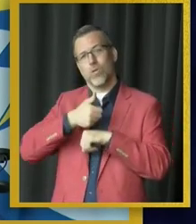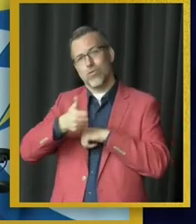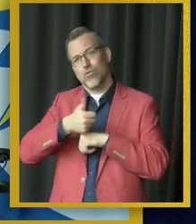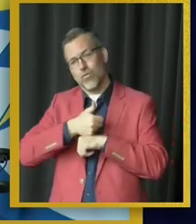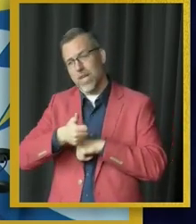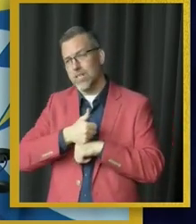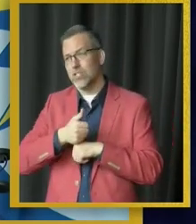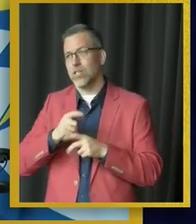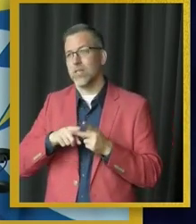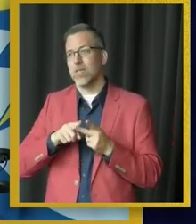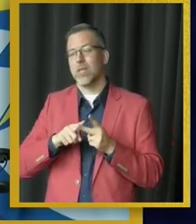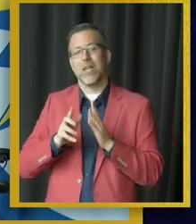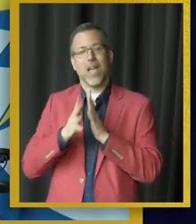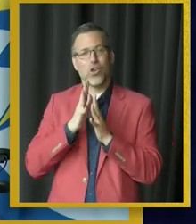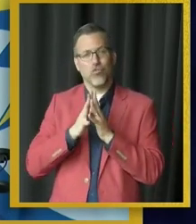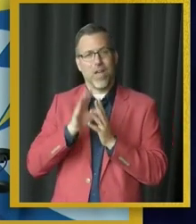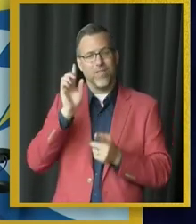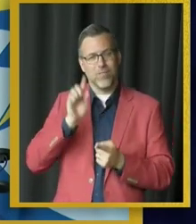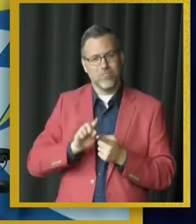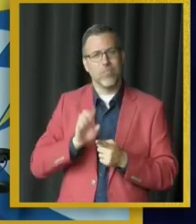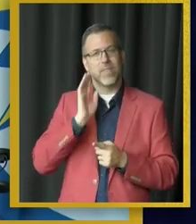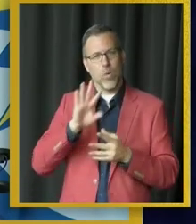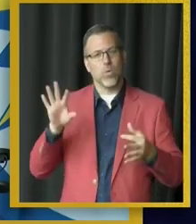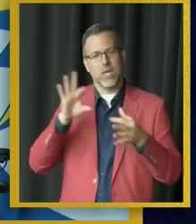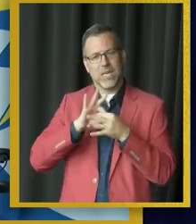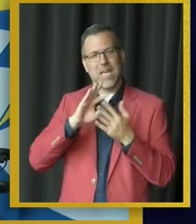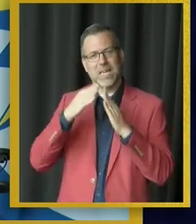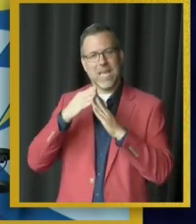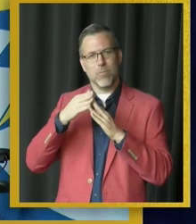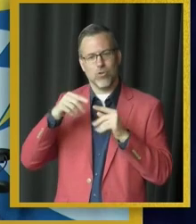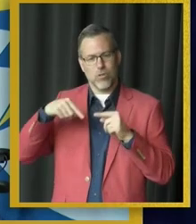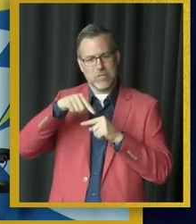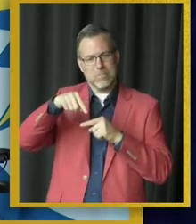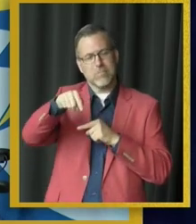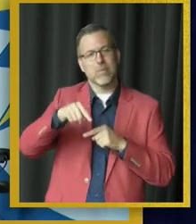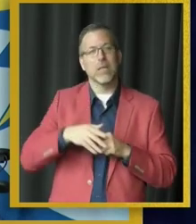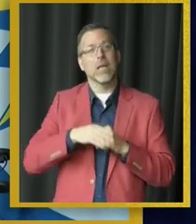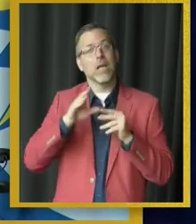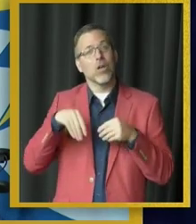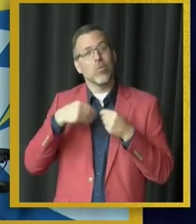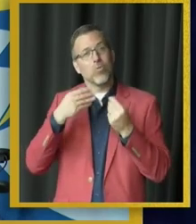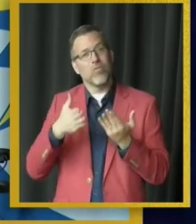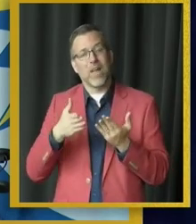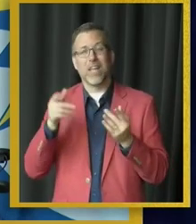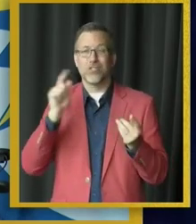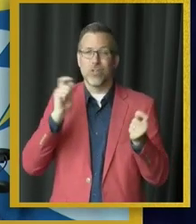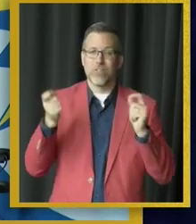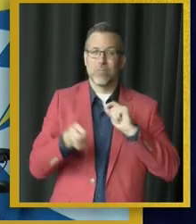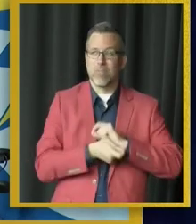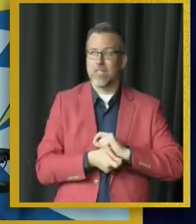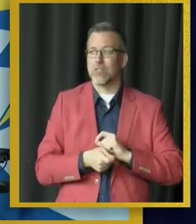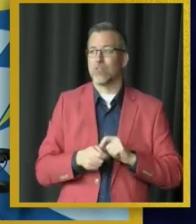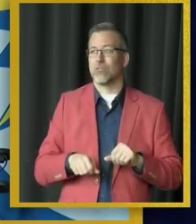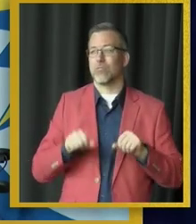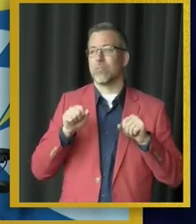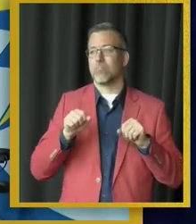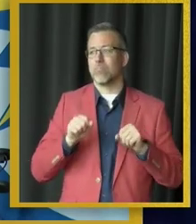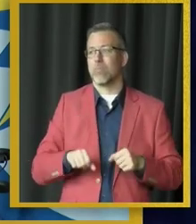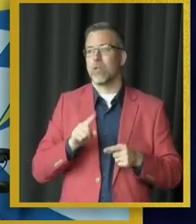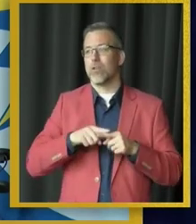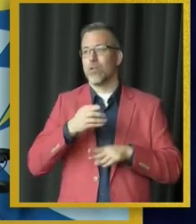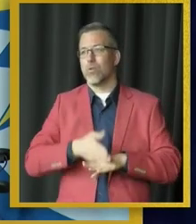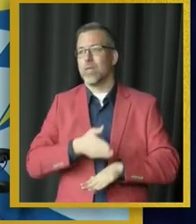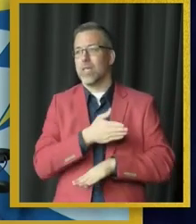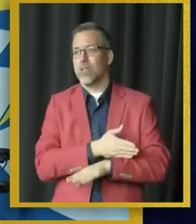traffic spine that reconnects neighborhoods. It provides transformational capacity to that increase